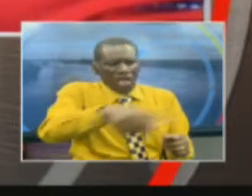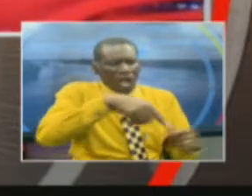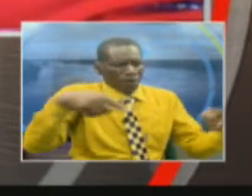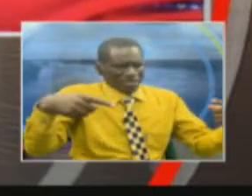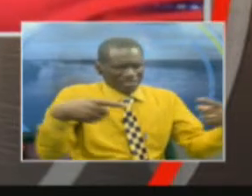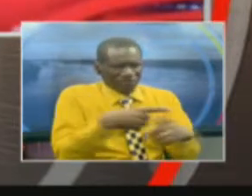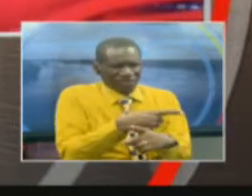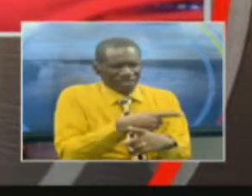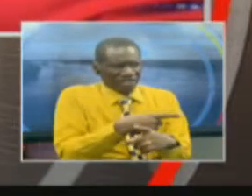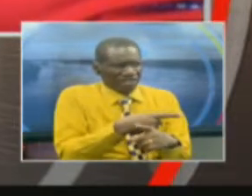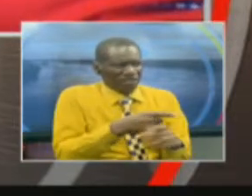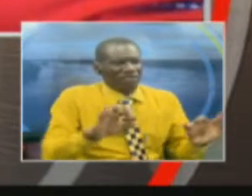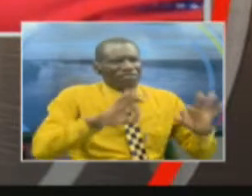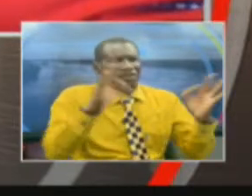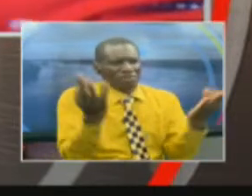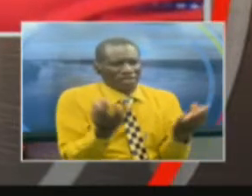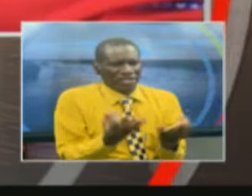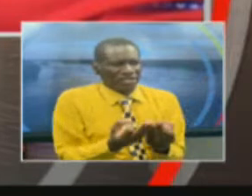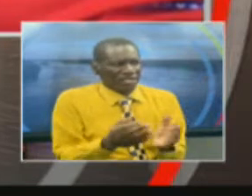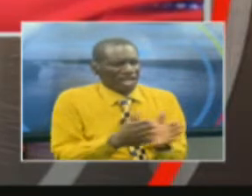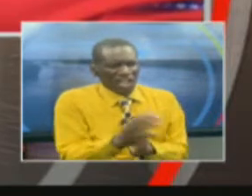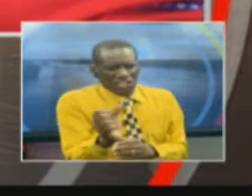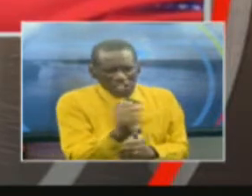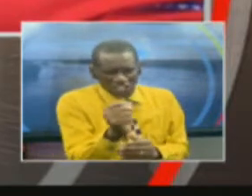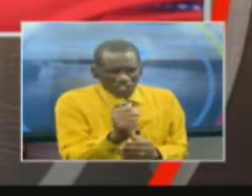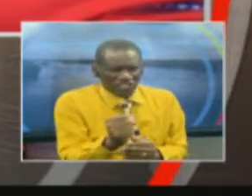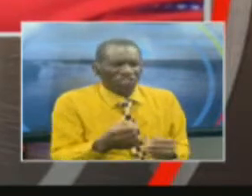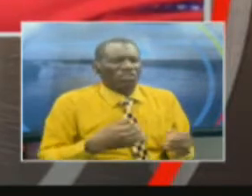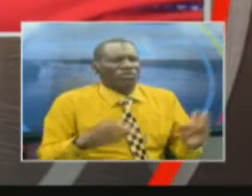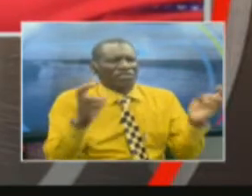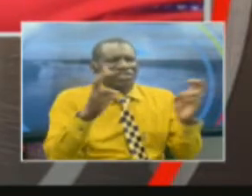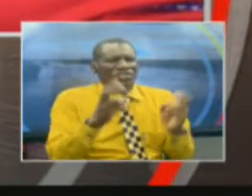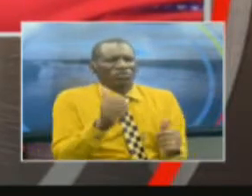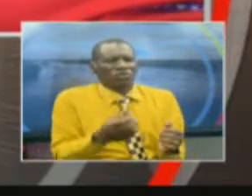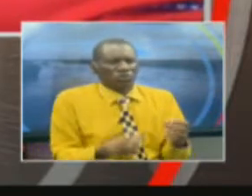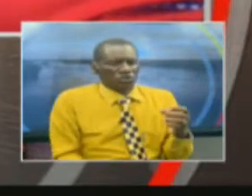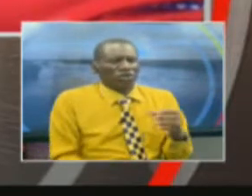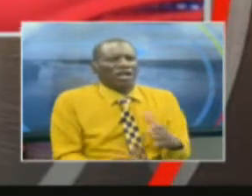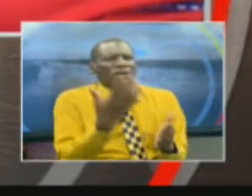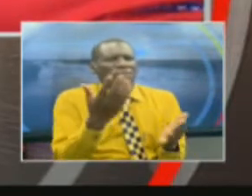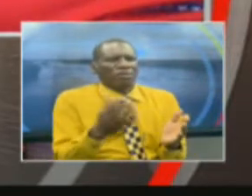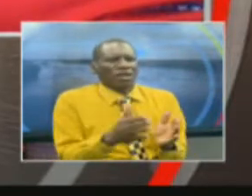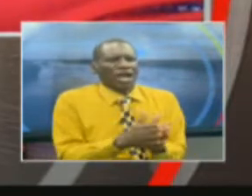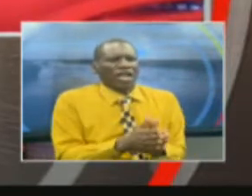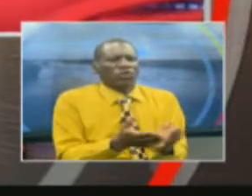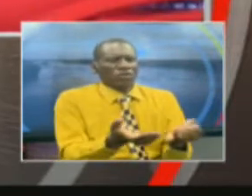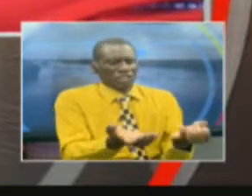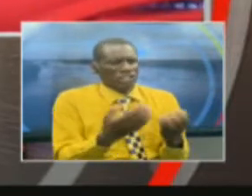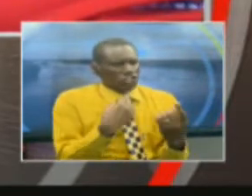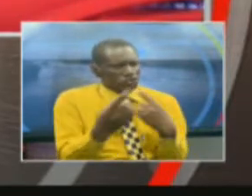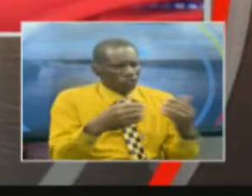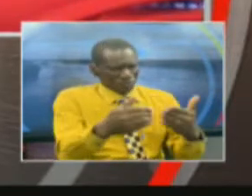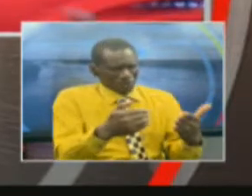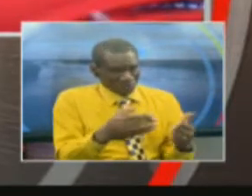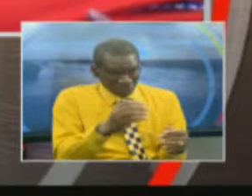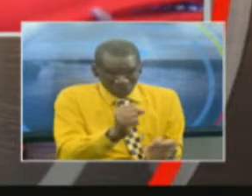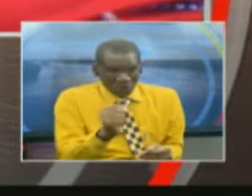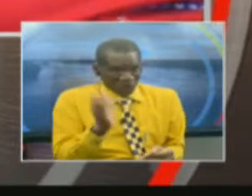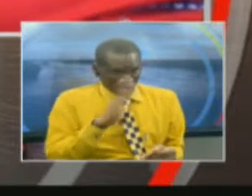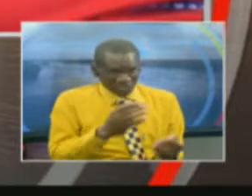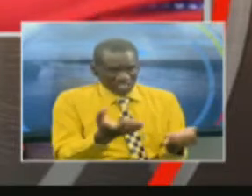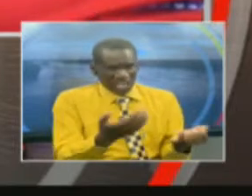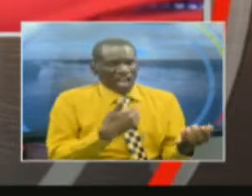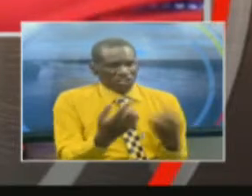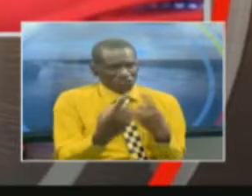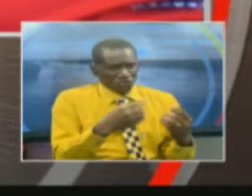different families and ages. There were issues that were going to come up, and we got to talk about it even during that